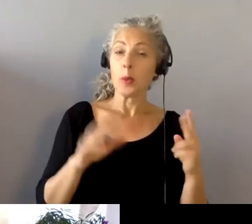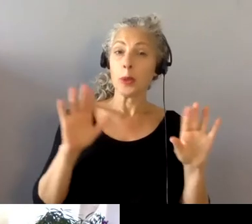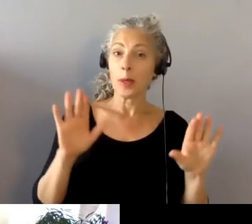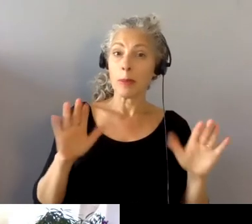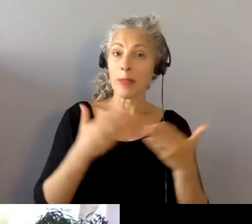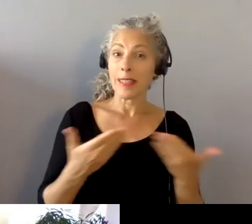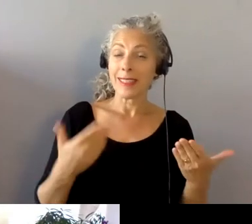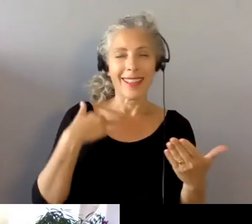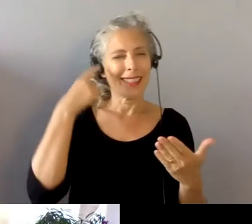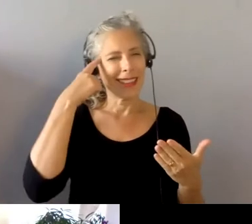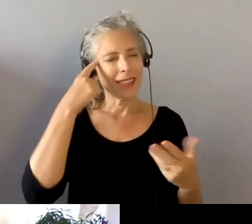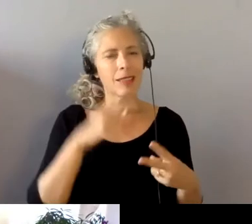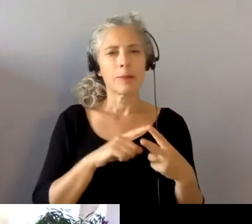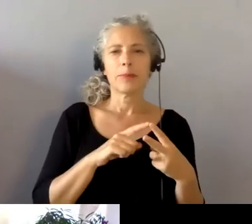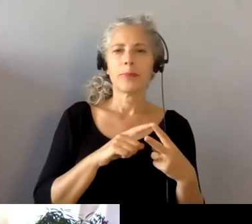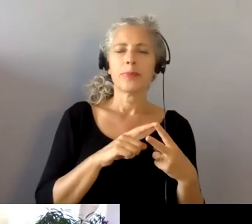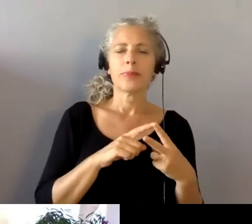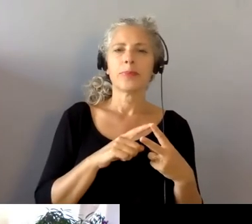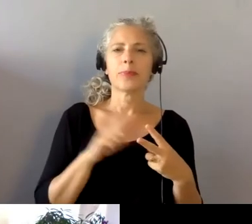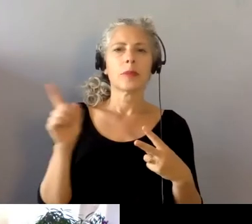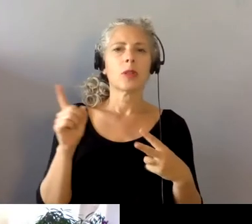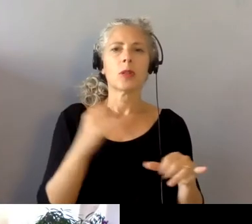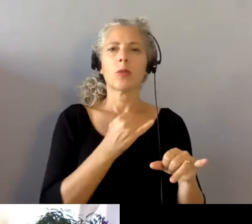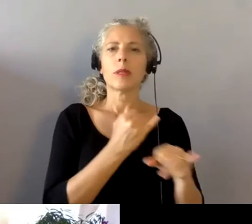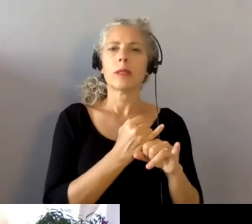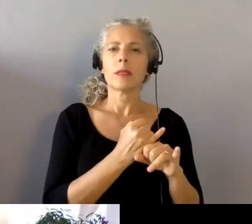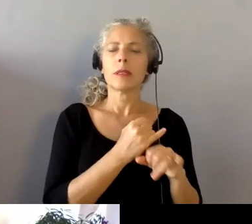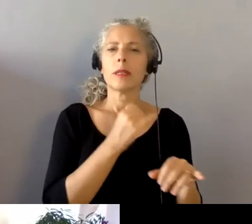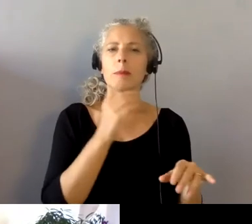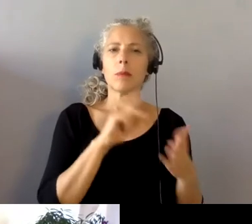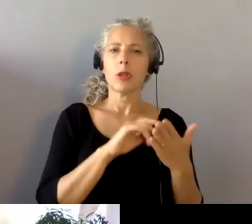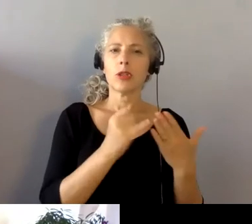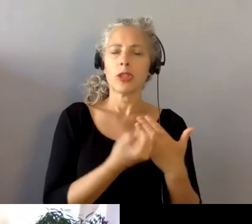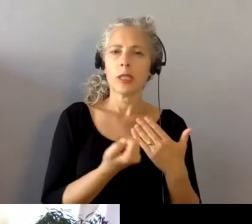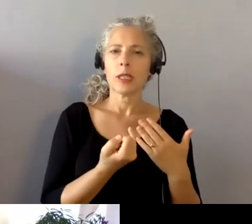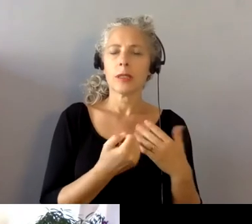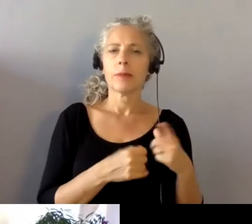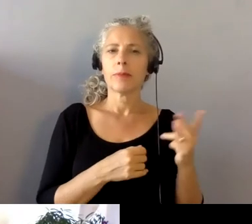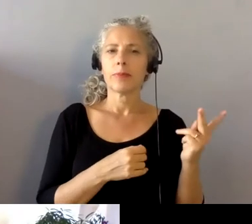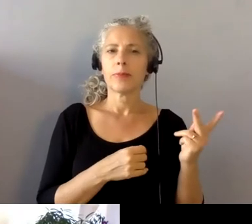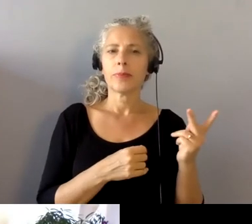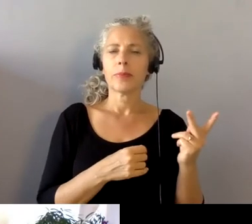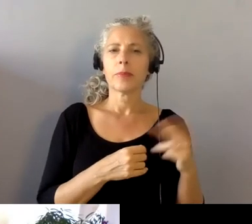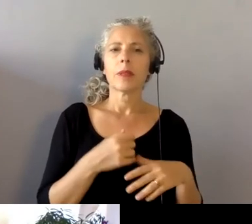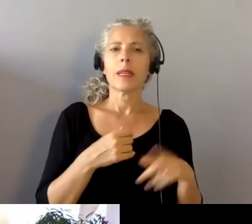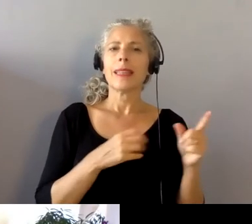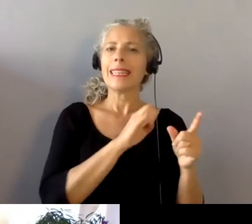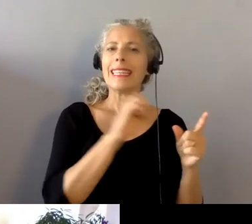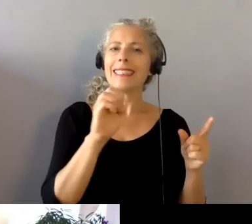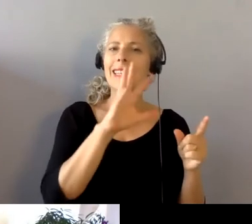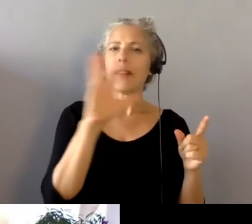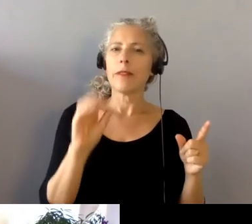I think. One was her residency project. Minneapolis and St. Paul are East African